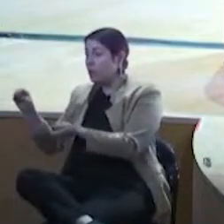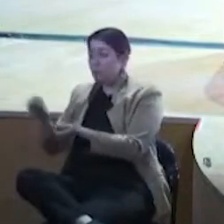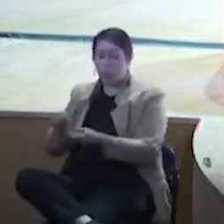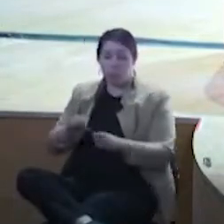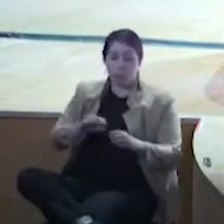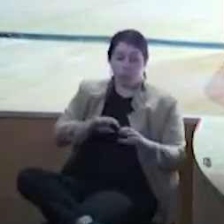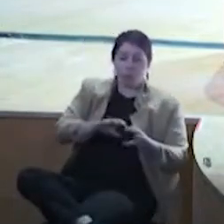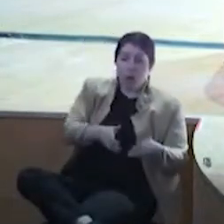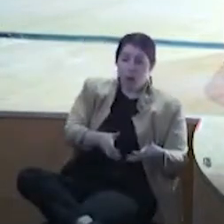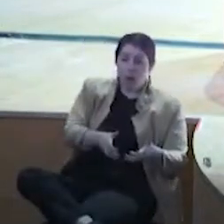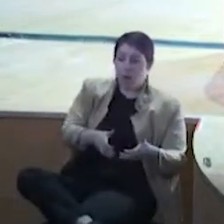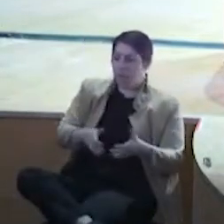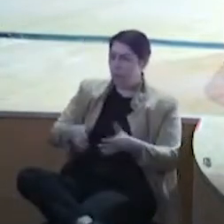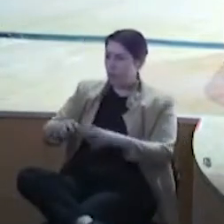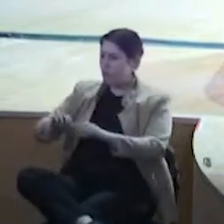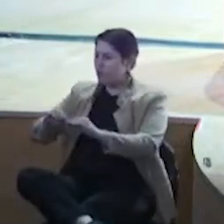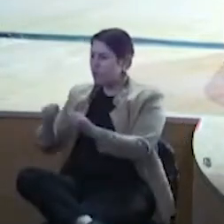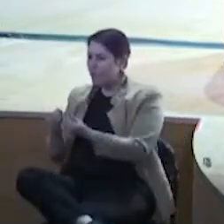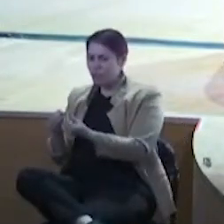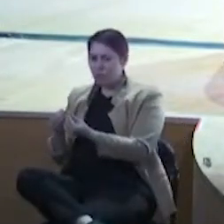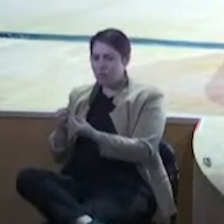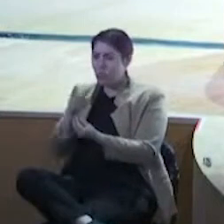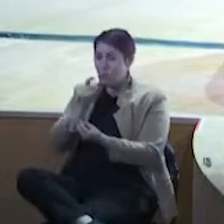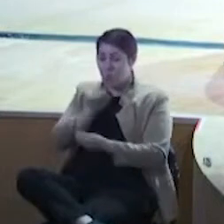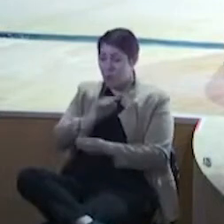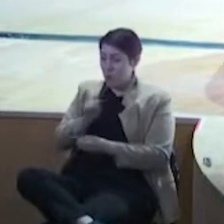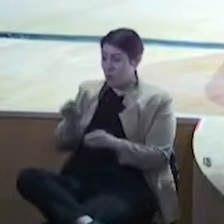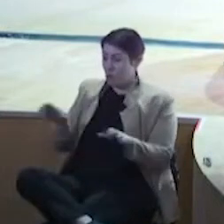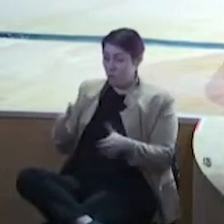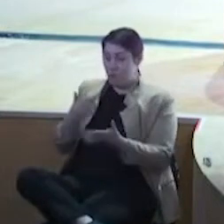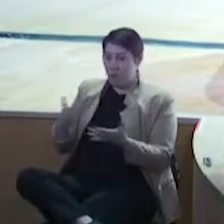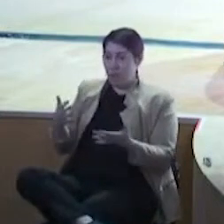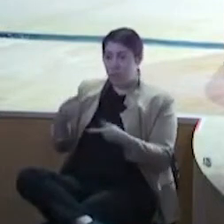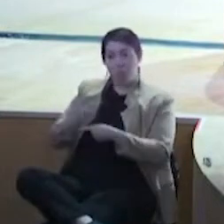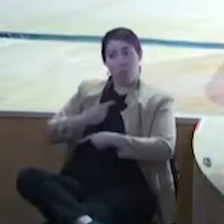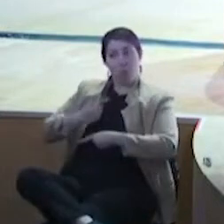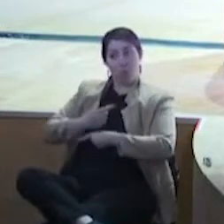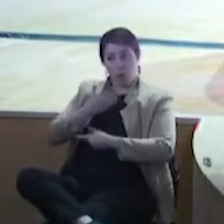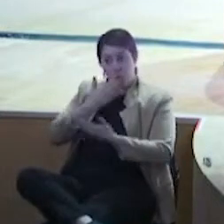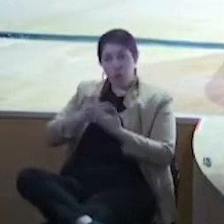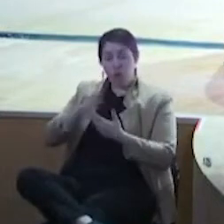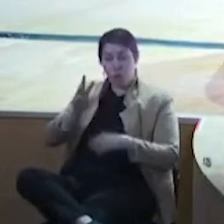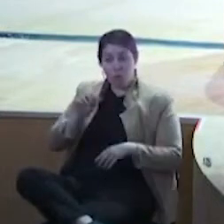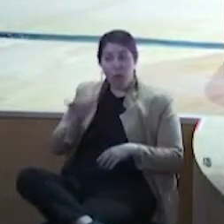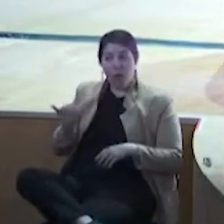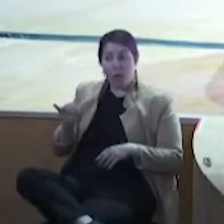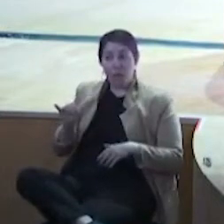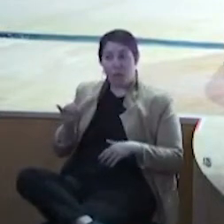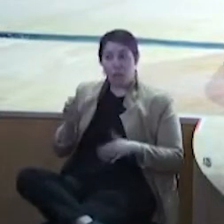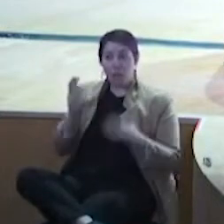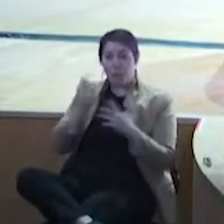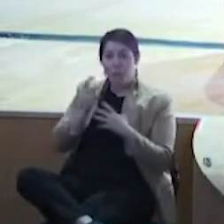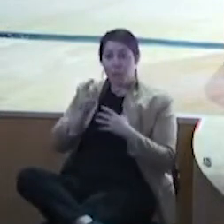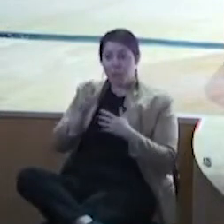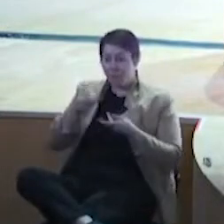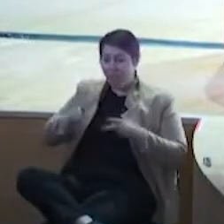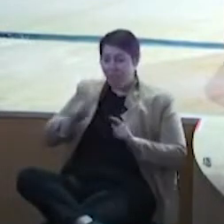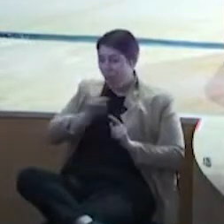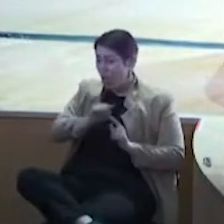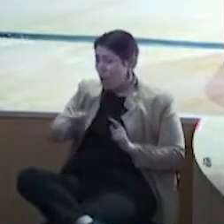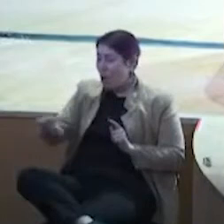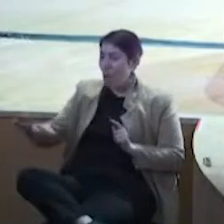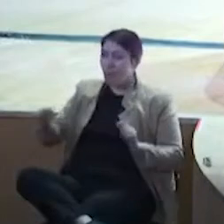organizations that do things the right way, what you will enable those organizations to